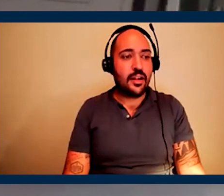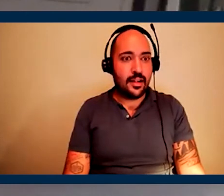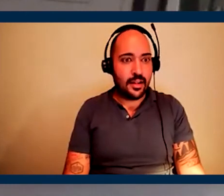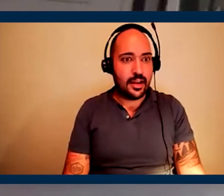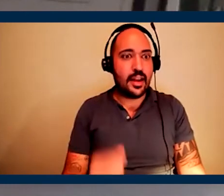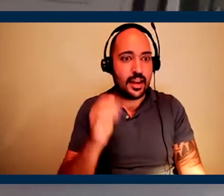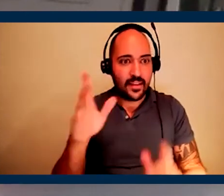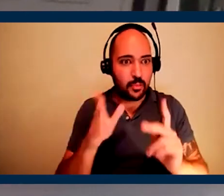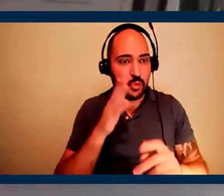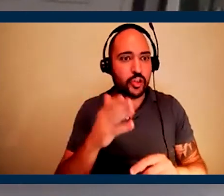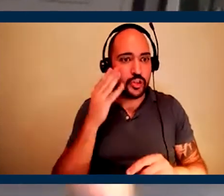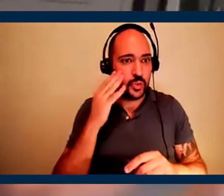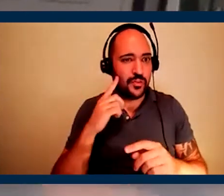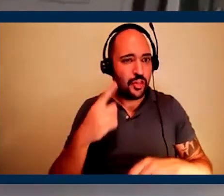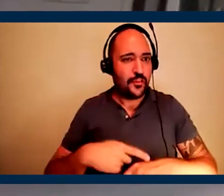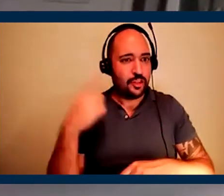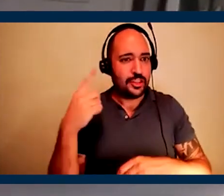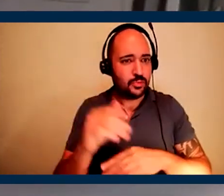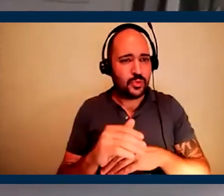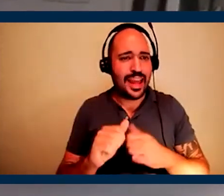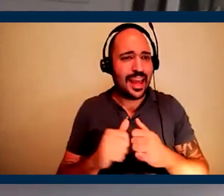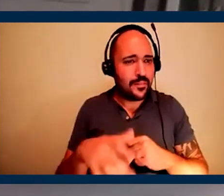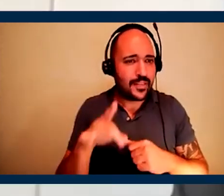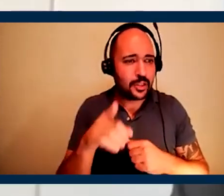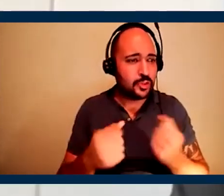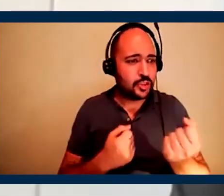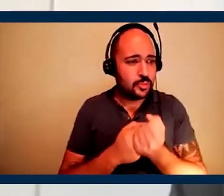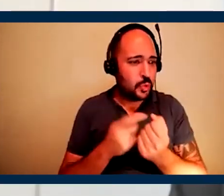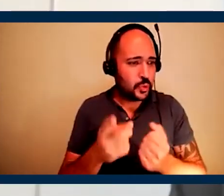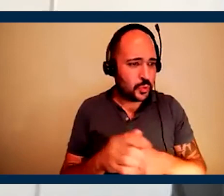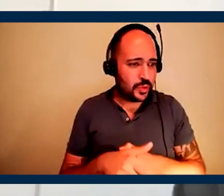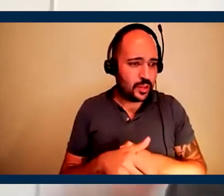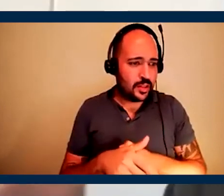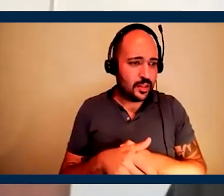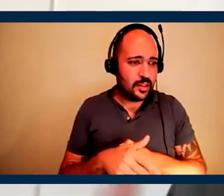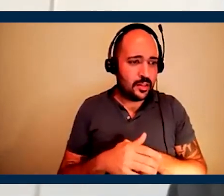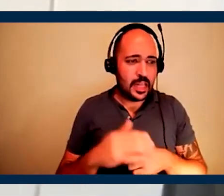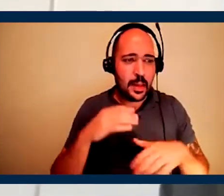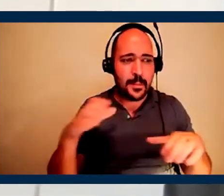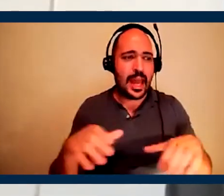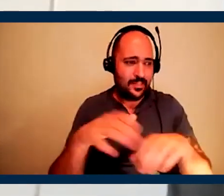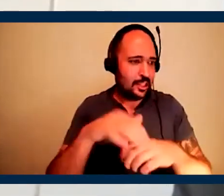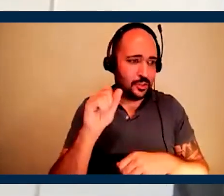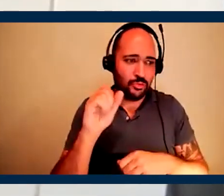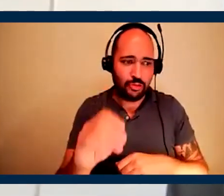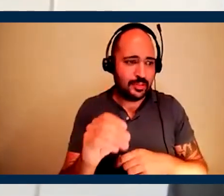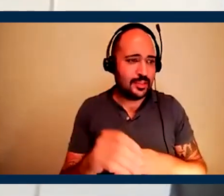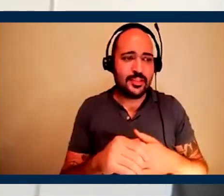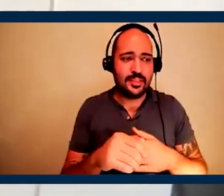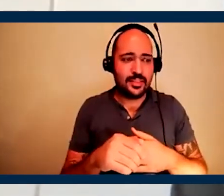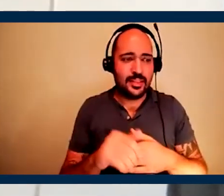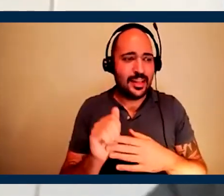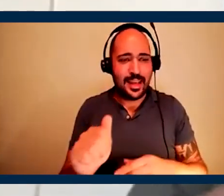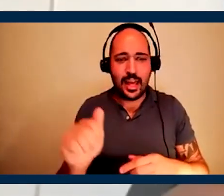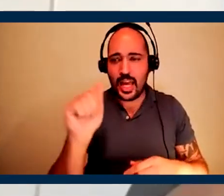How can they find you and support you? Yeah, I'm active on social media, at IB2Real.